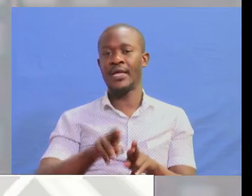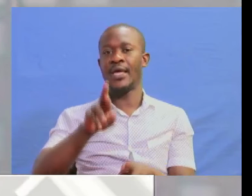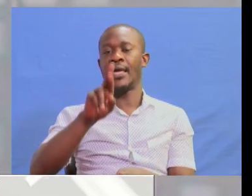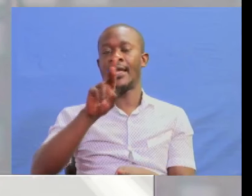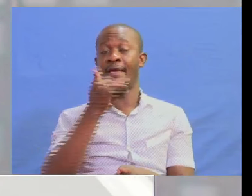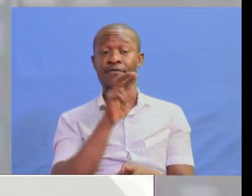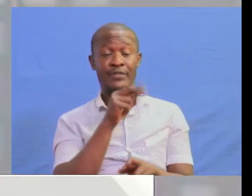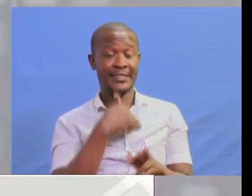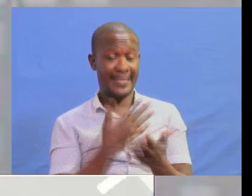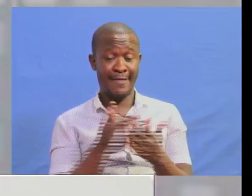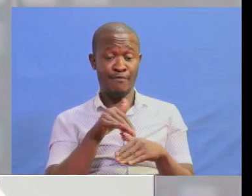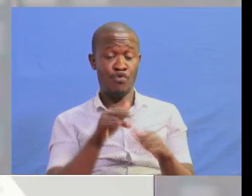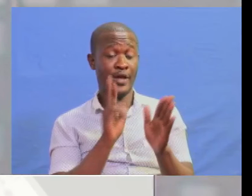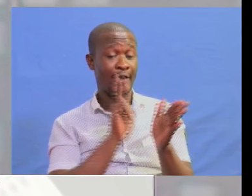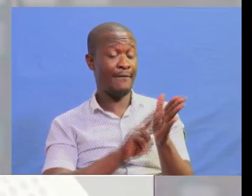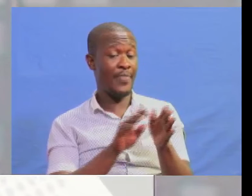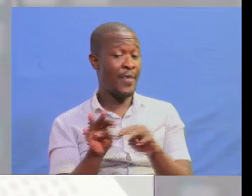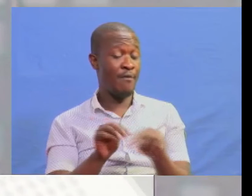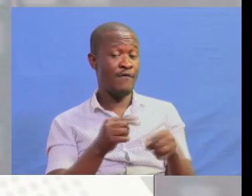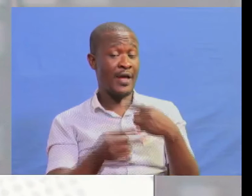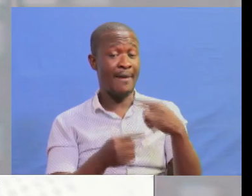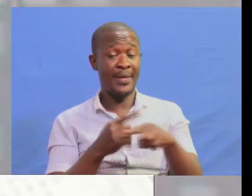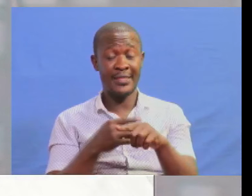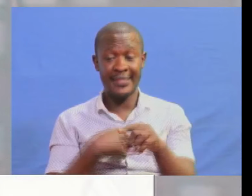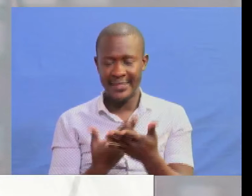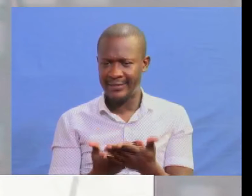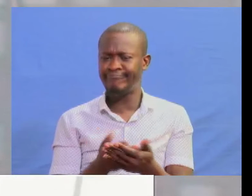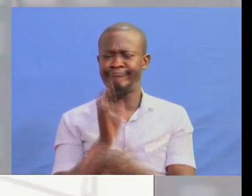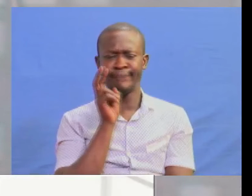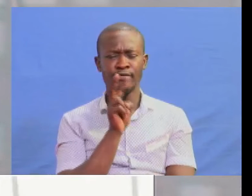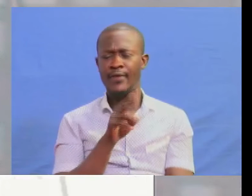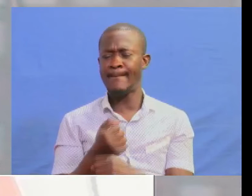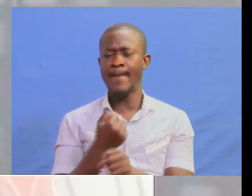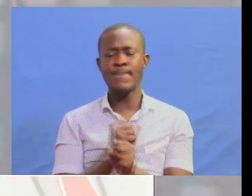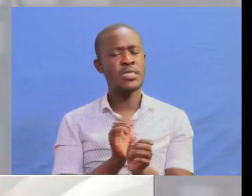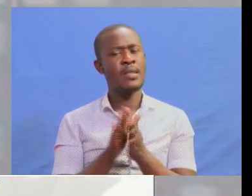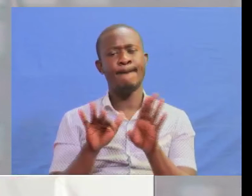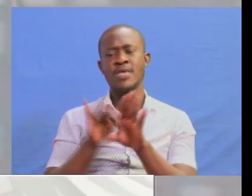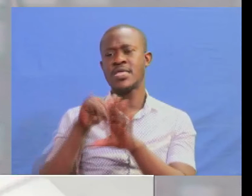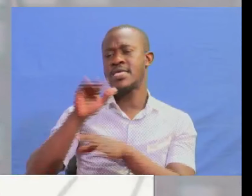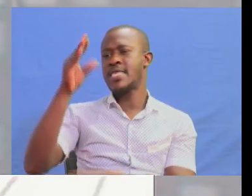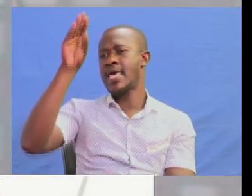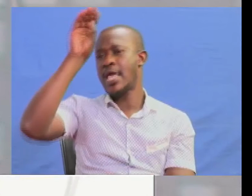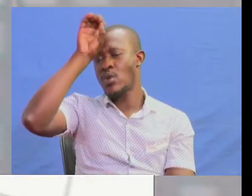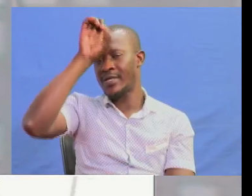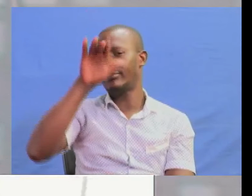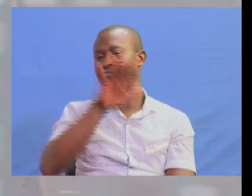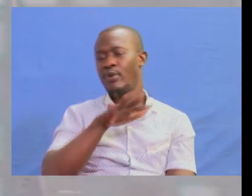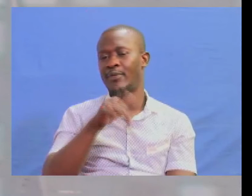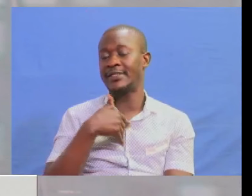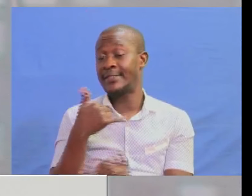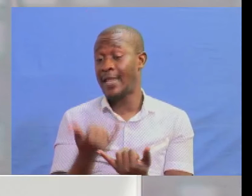Musioka explains in the following report, the move comes after an observation made by stakeholders in the education sector